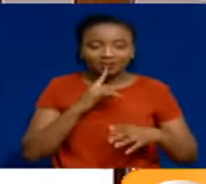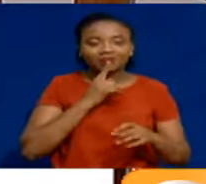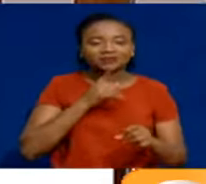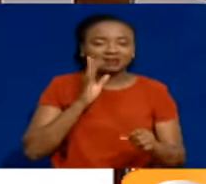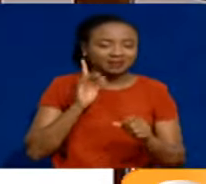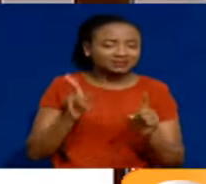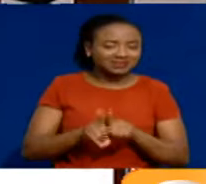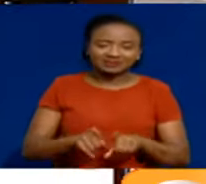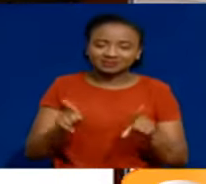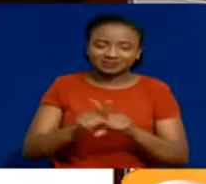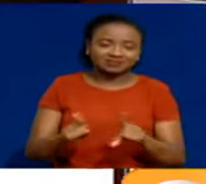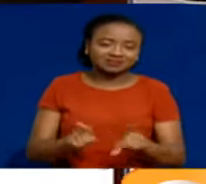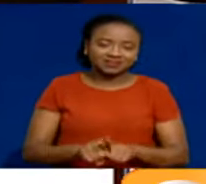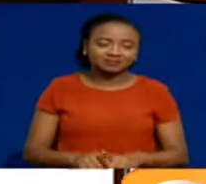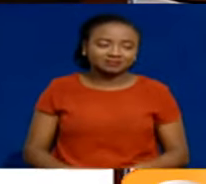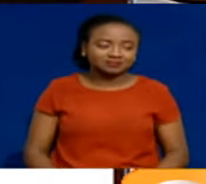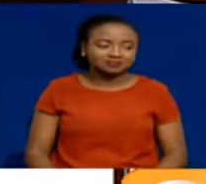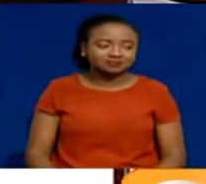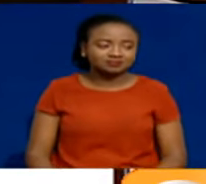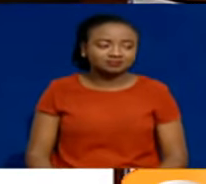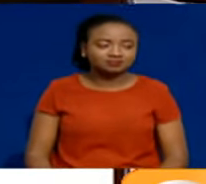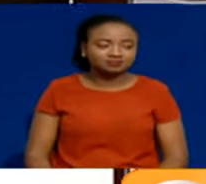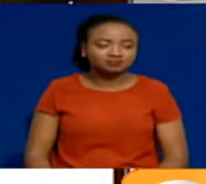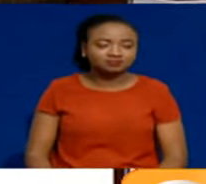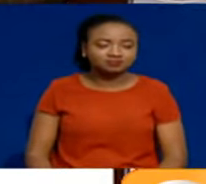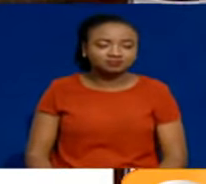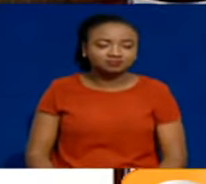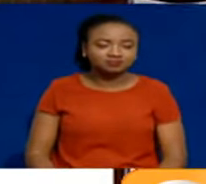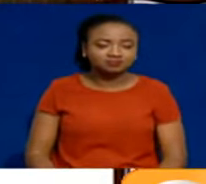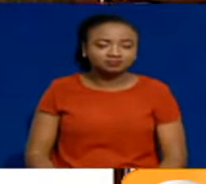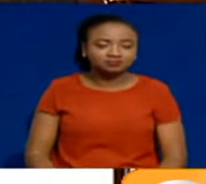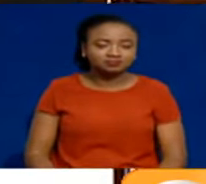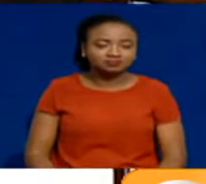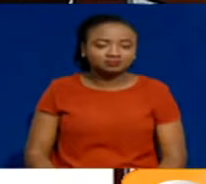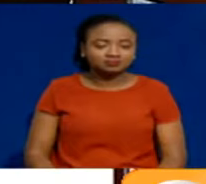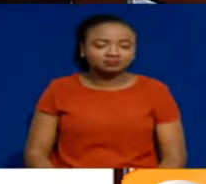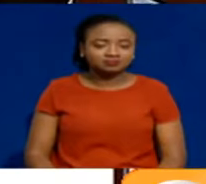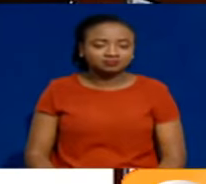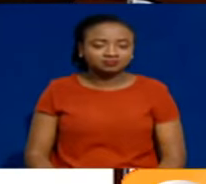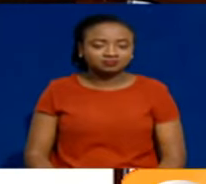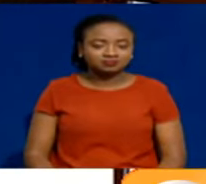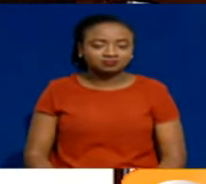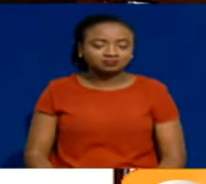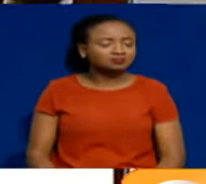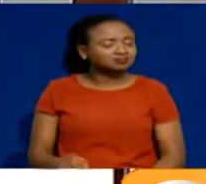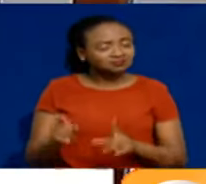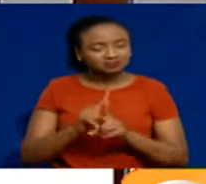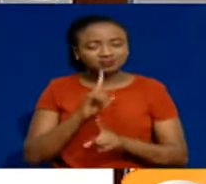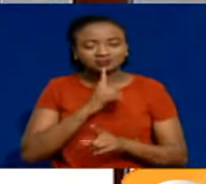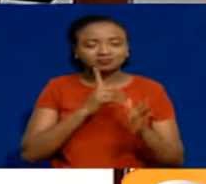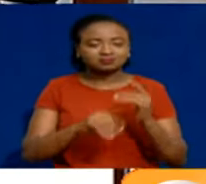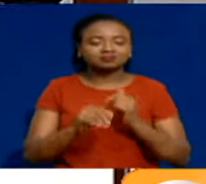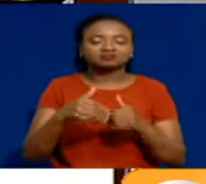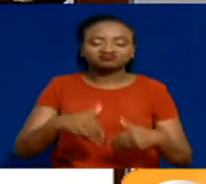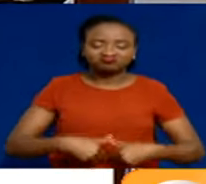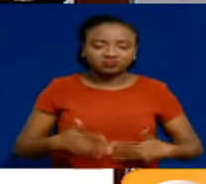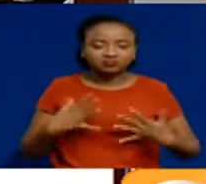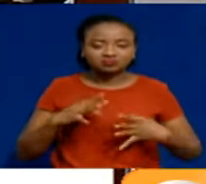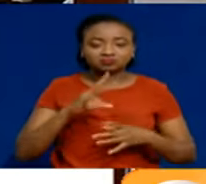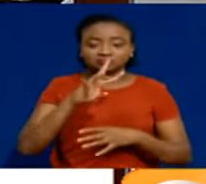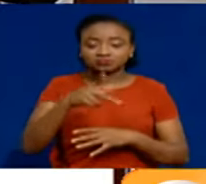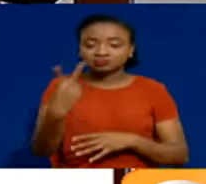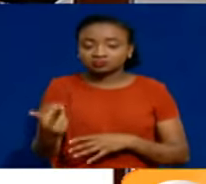Before we elected Kibaki during Moi's time. 2002. They were saying the young generation. When 2002